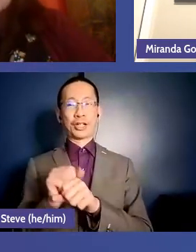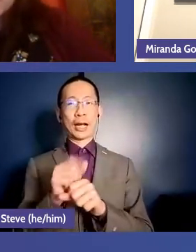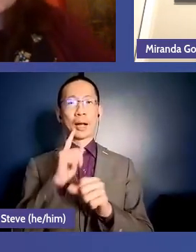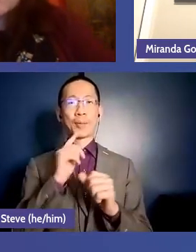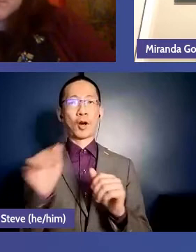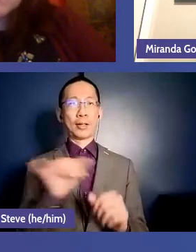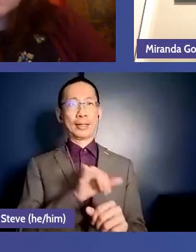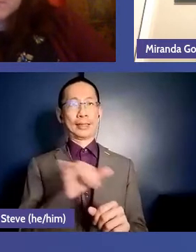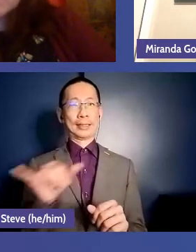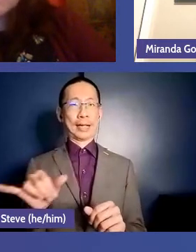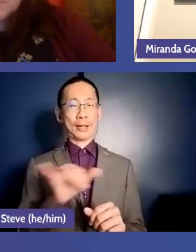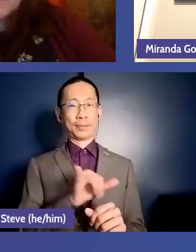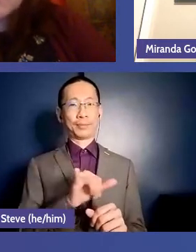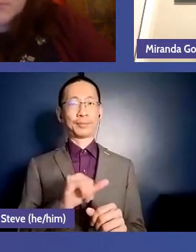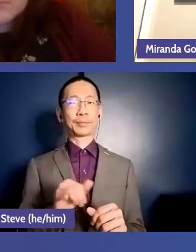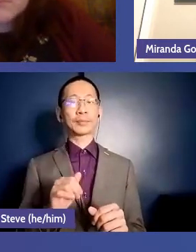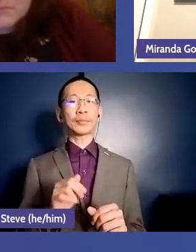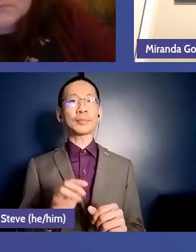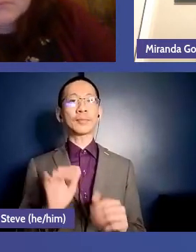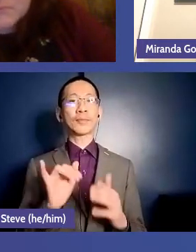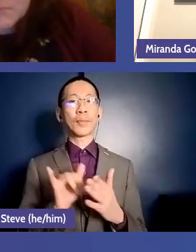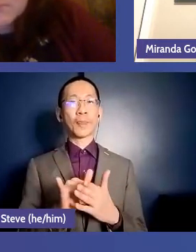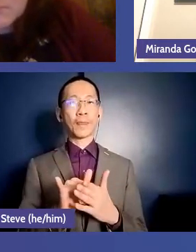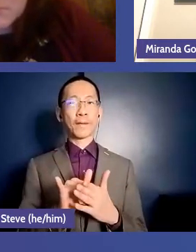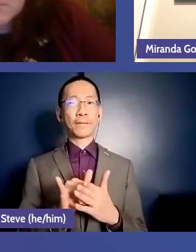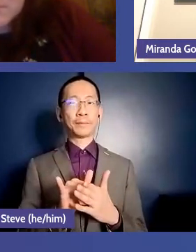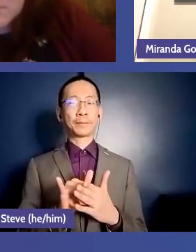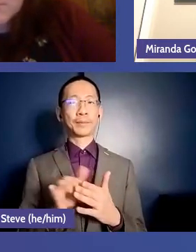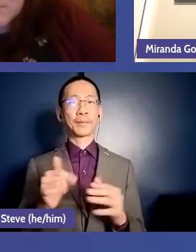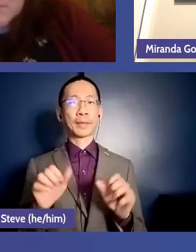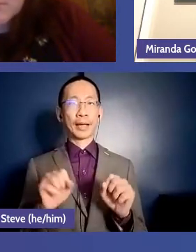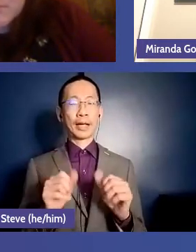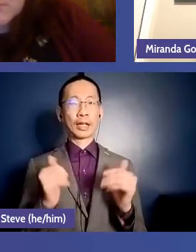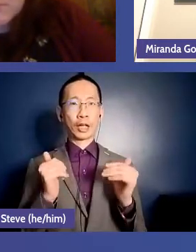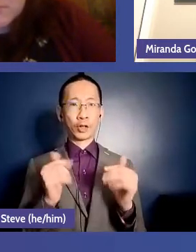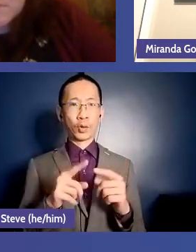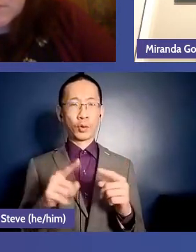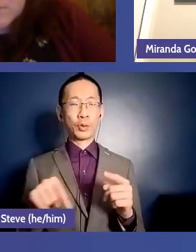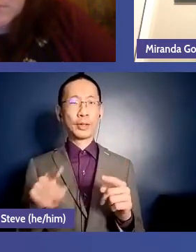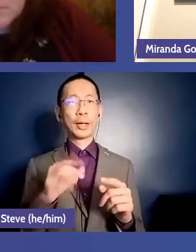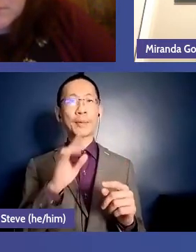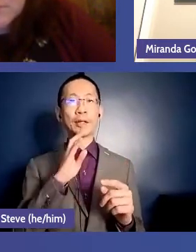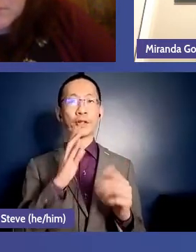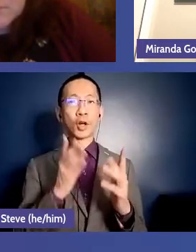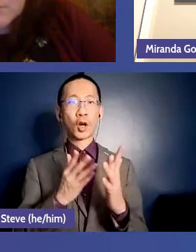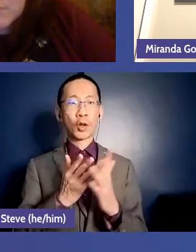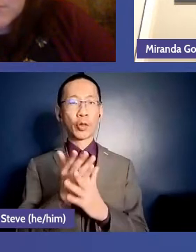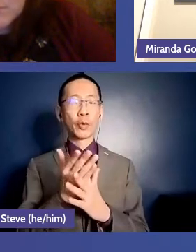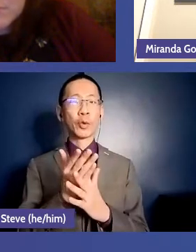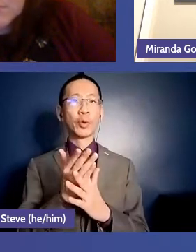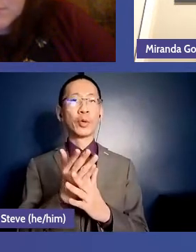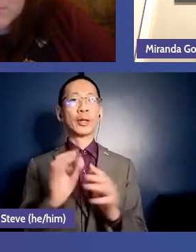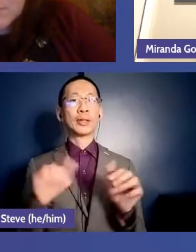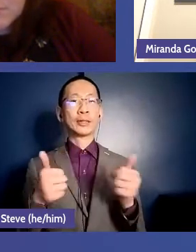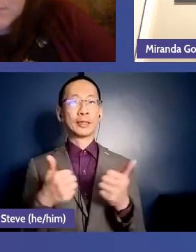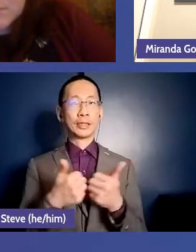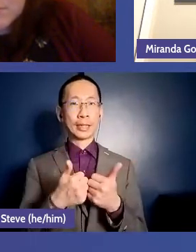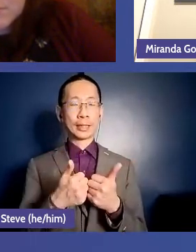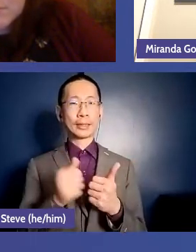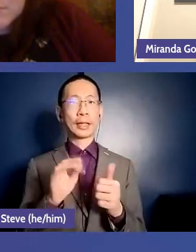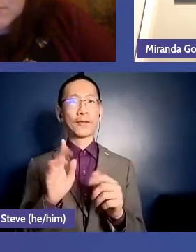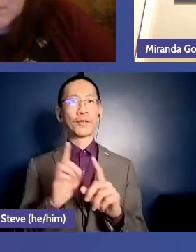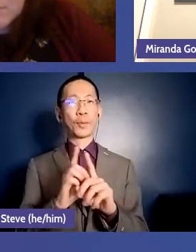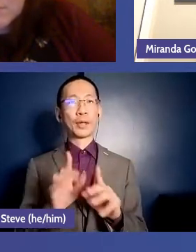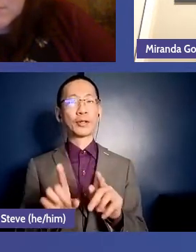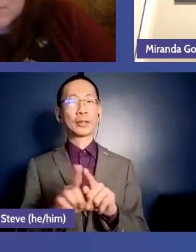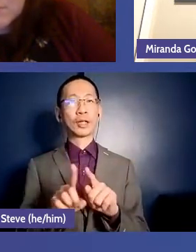same. That I can go to them and talk through the challenges. If your mentor is also